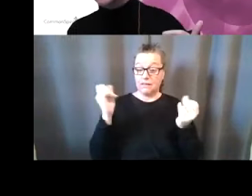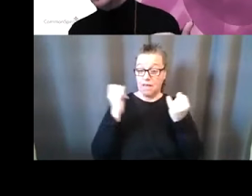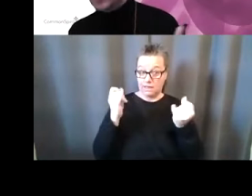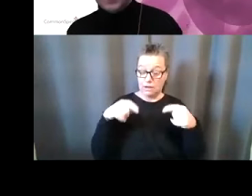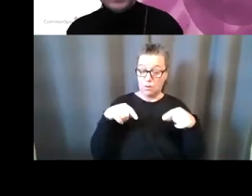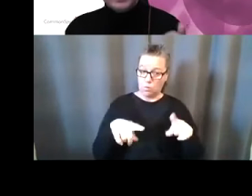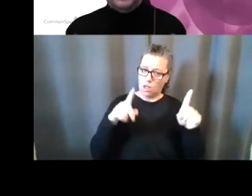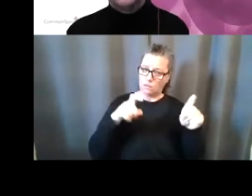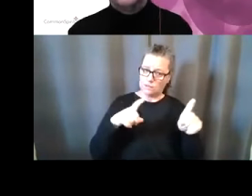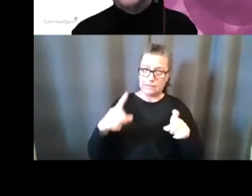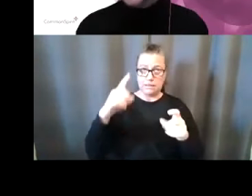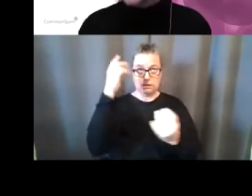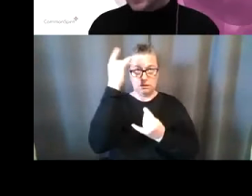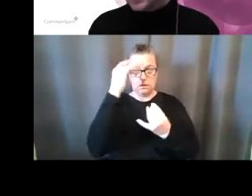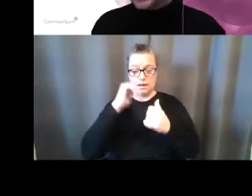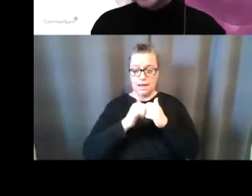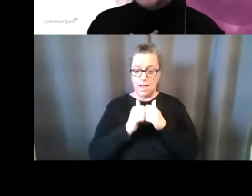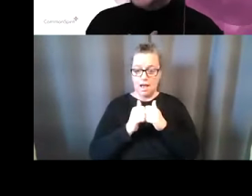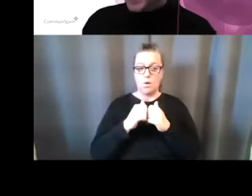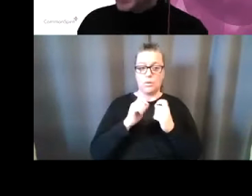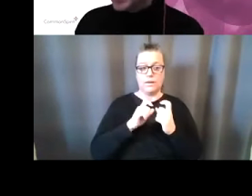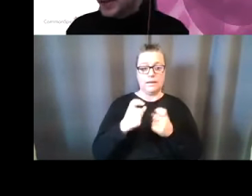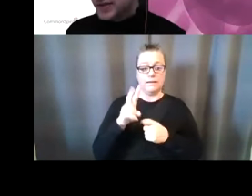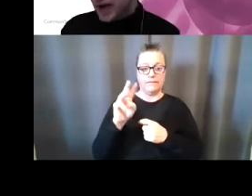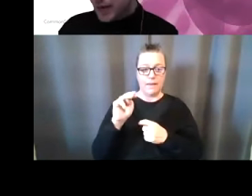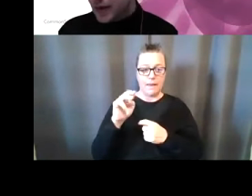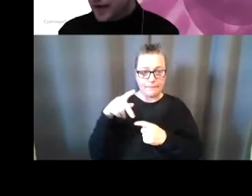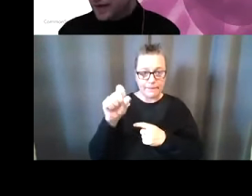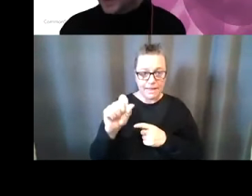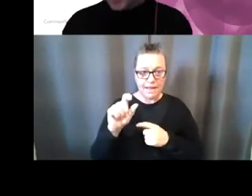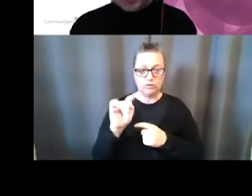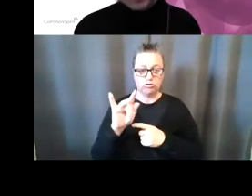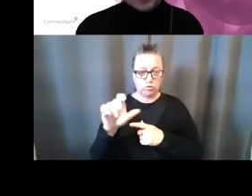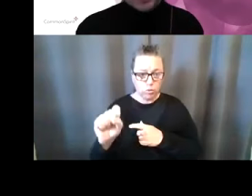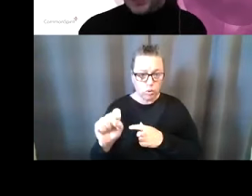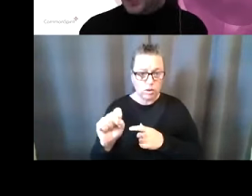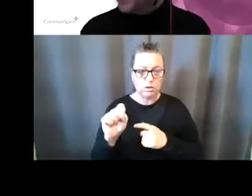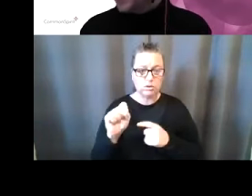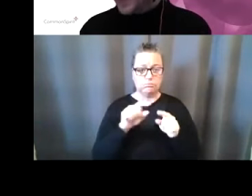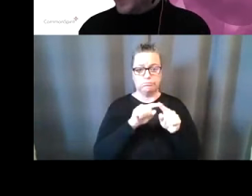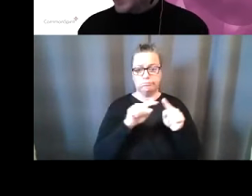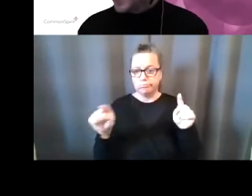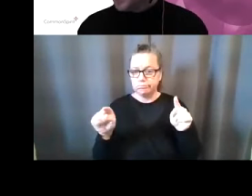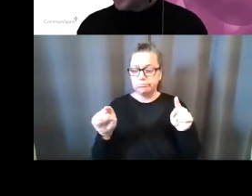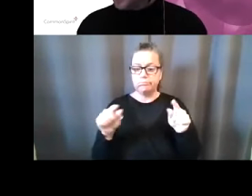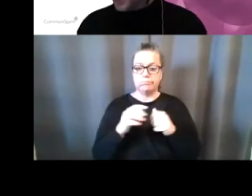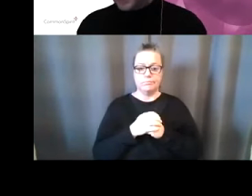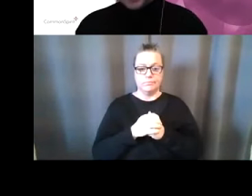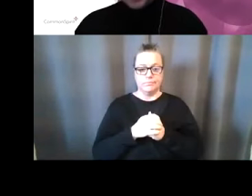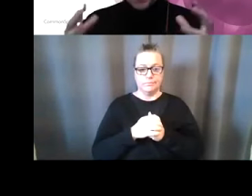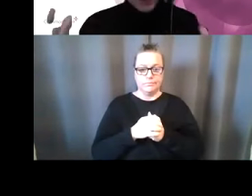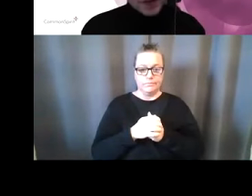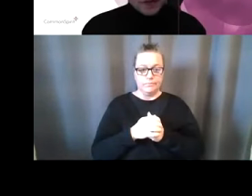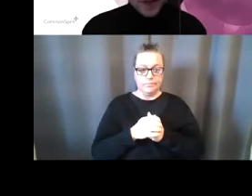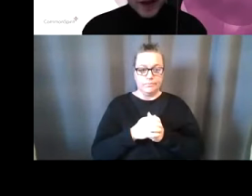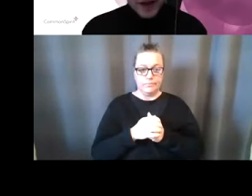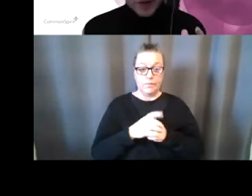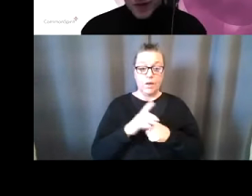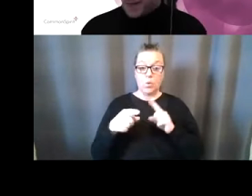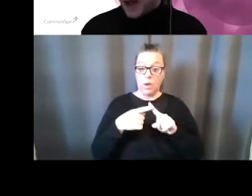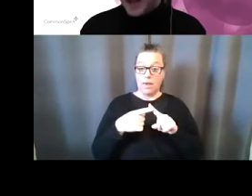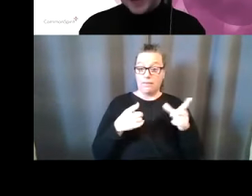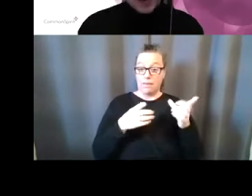how they can incorporate some of our VMPS tools, such as inspection, stand work, visual control devices, or 5S. Once they've